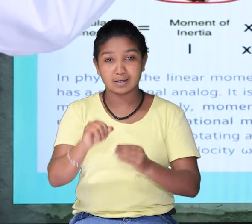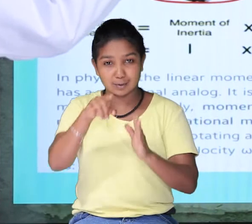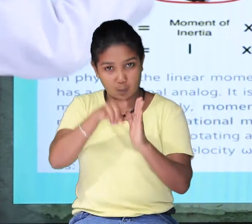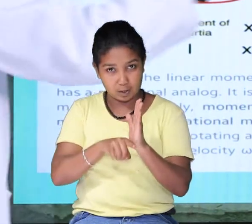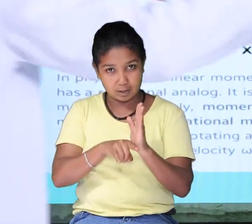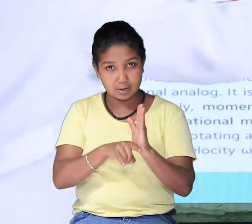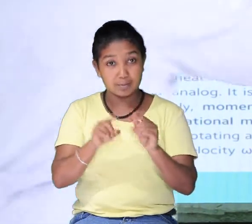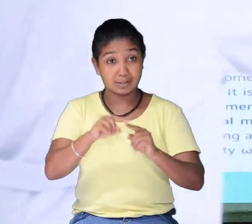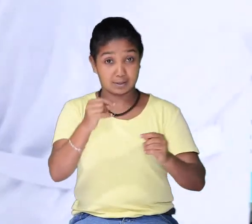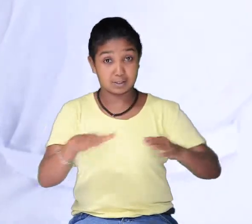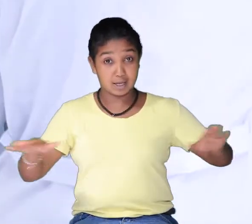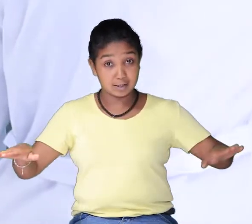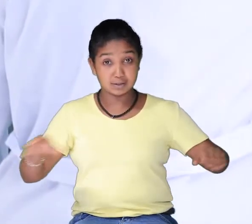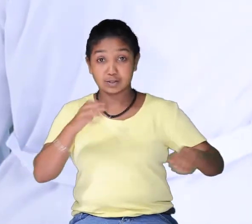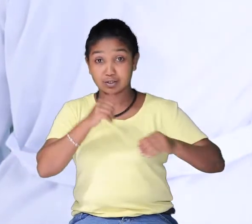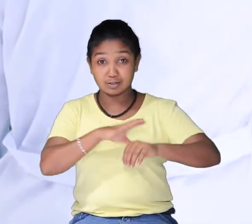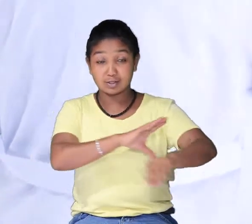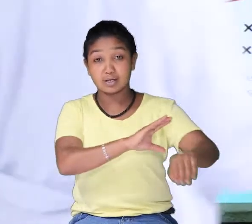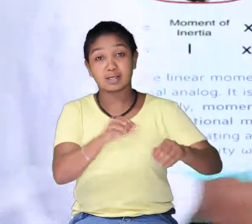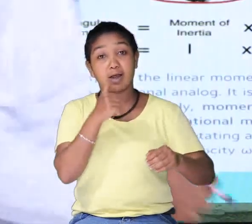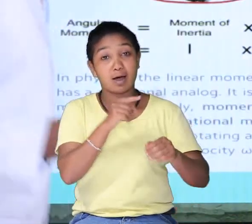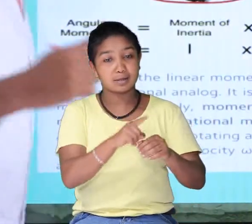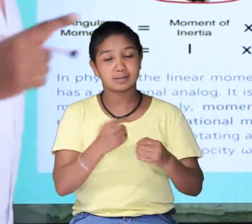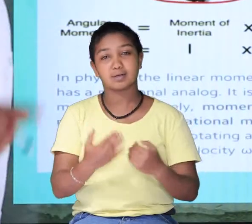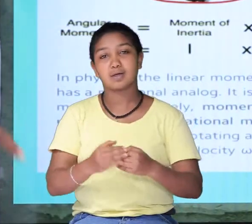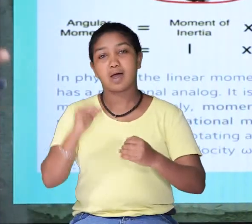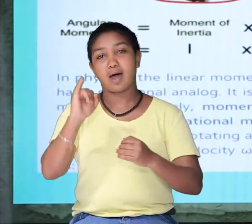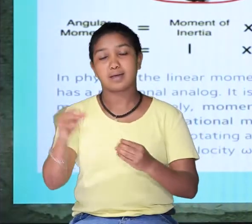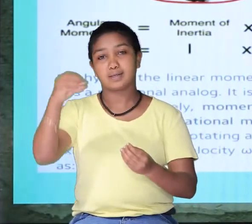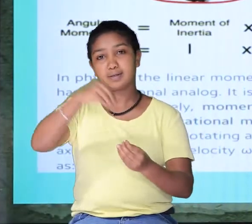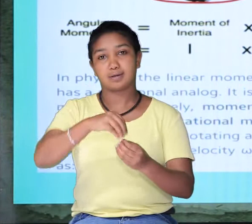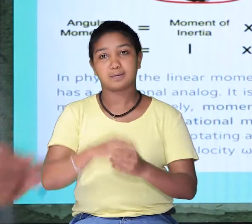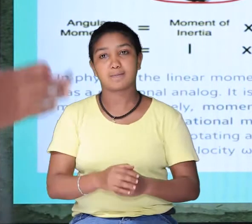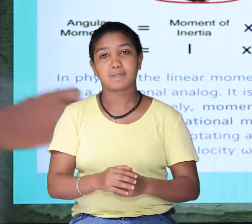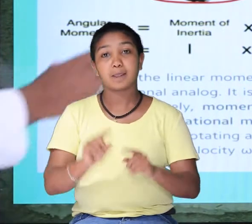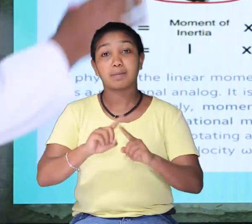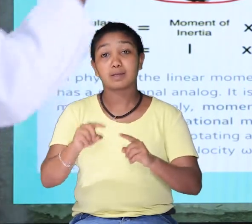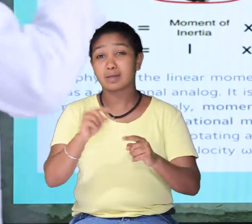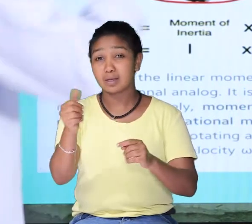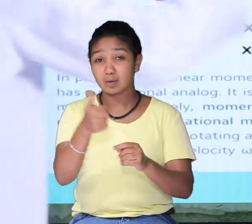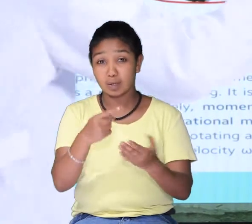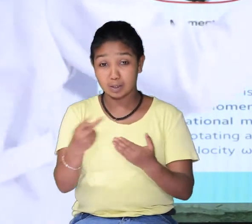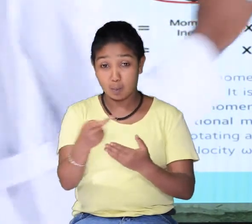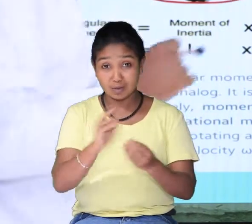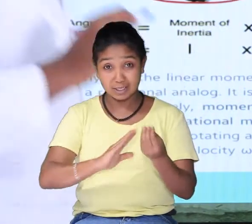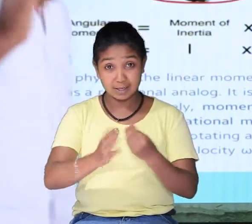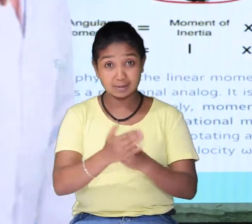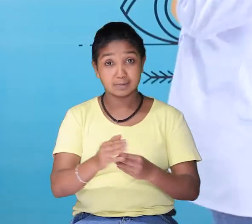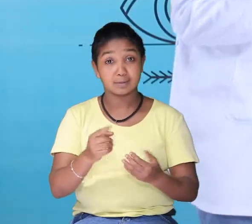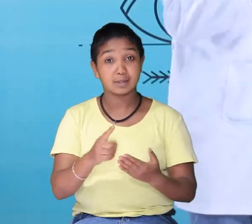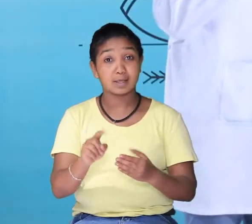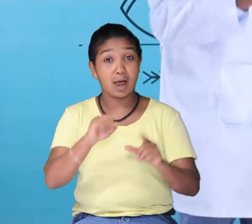smaller. But in this case, while she stretched her hands, the moment of inertia increased. But in both cases,